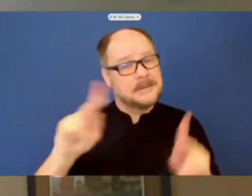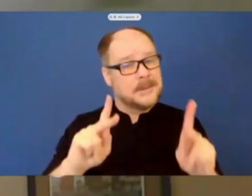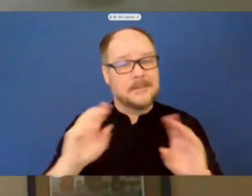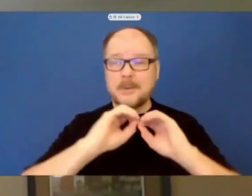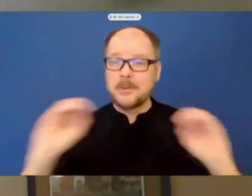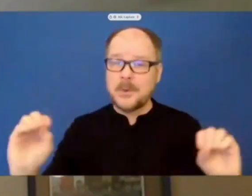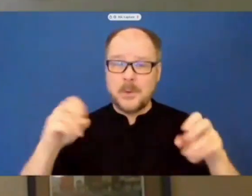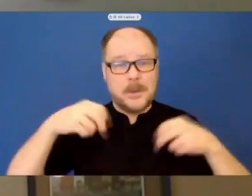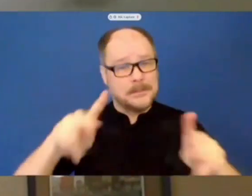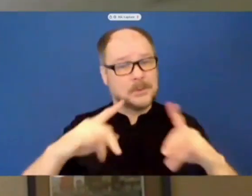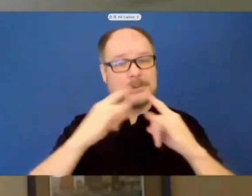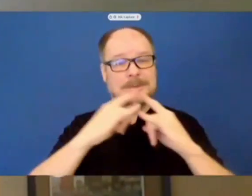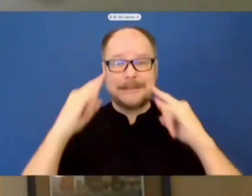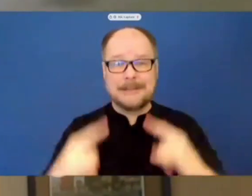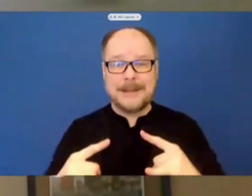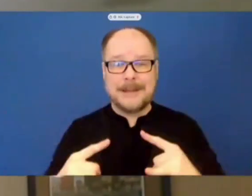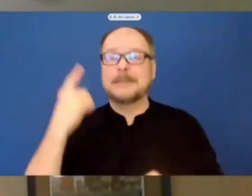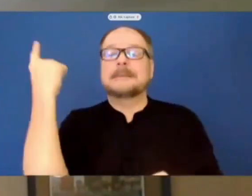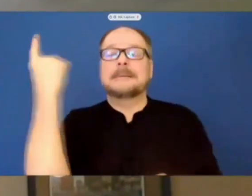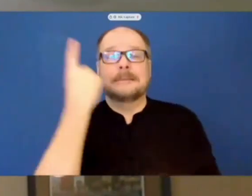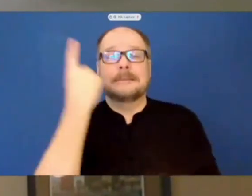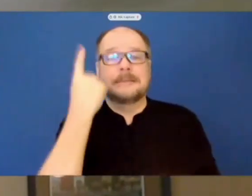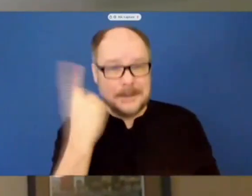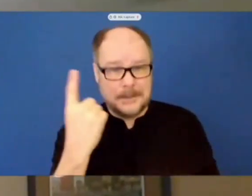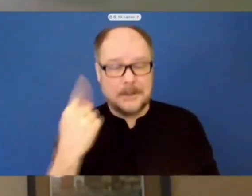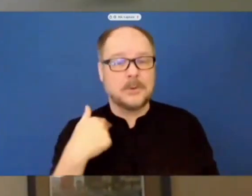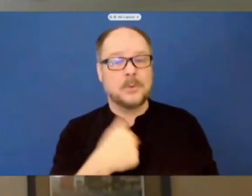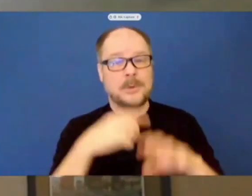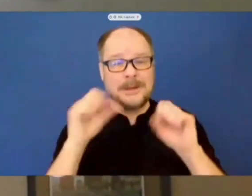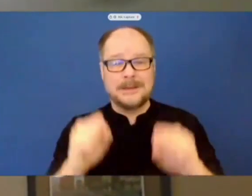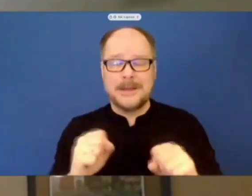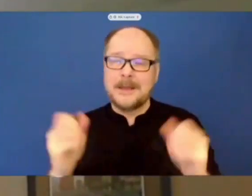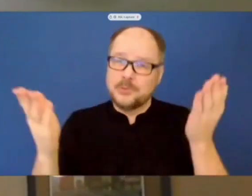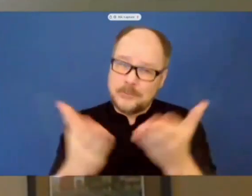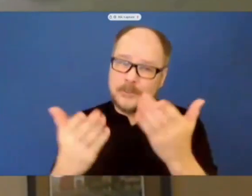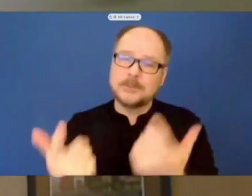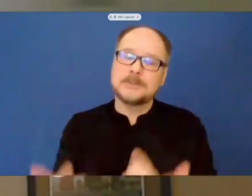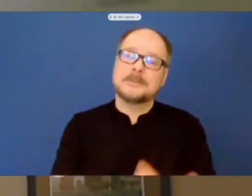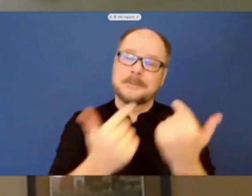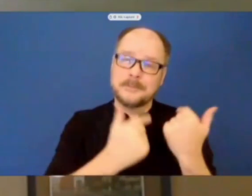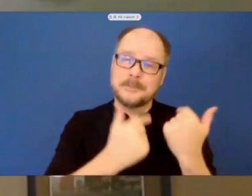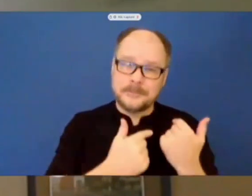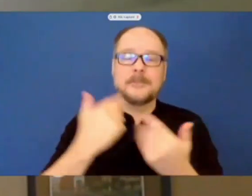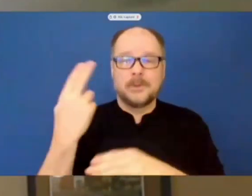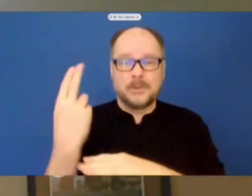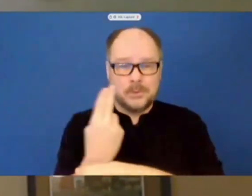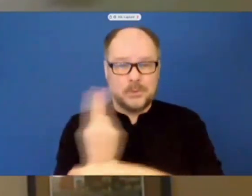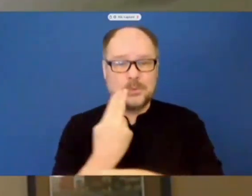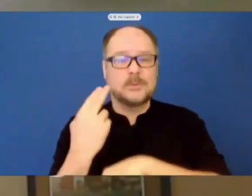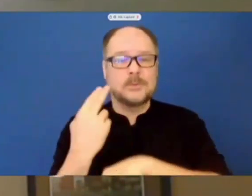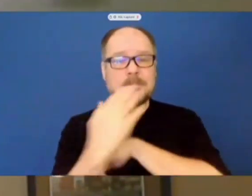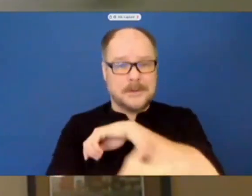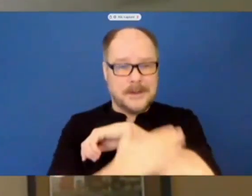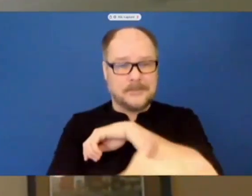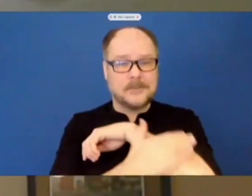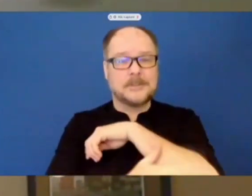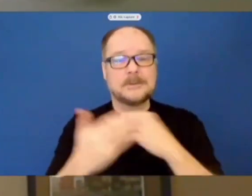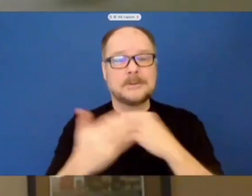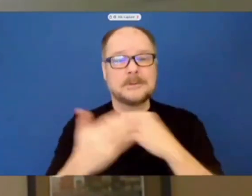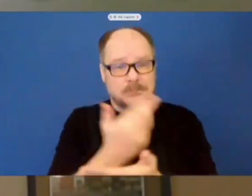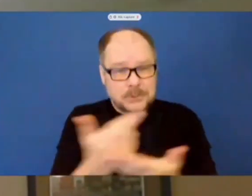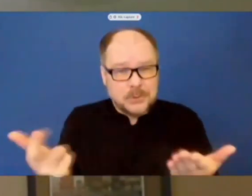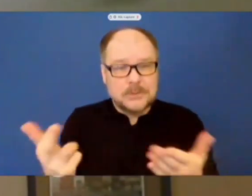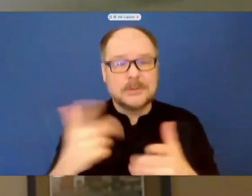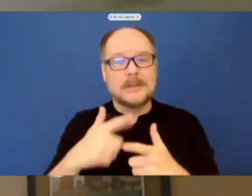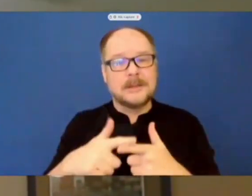to camp somewhere and we can encourage them to come in and take advantage of our resources, hopefully we can mitigate this before it gets to a point where we've